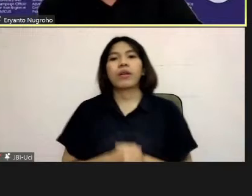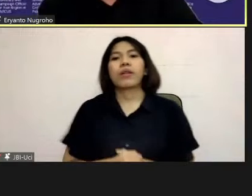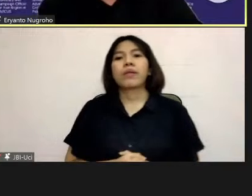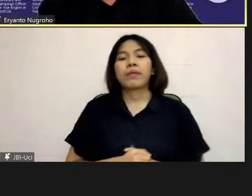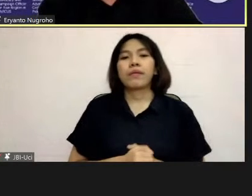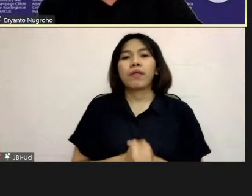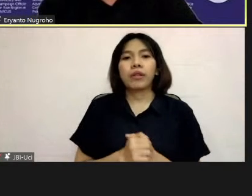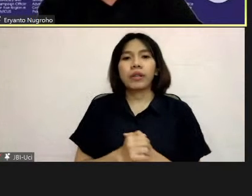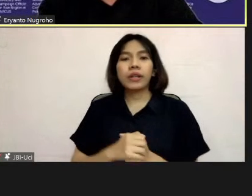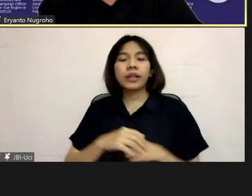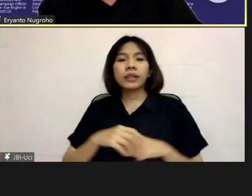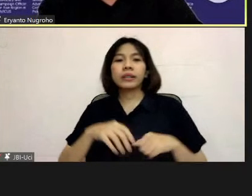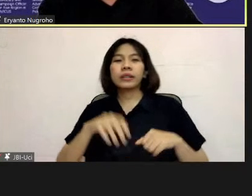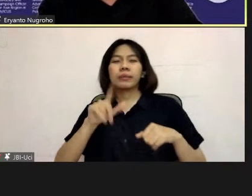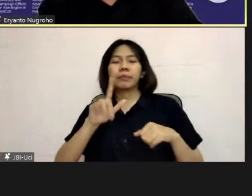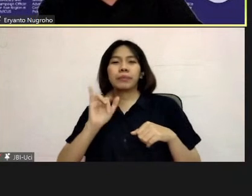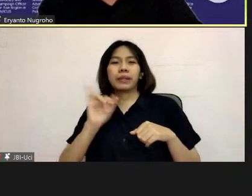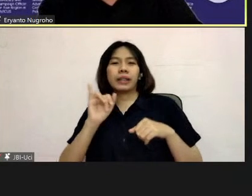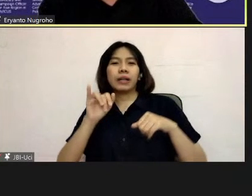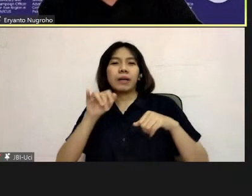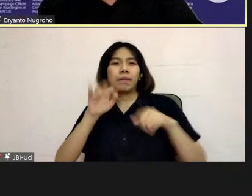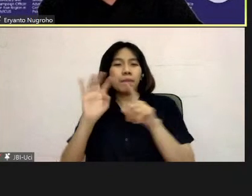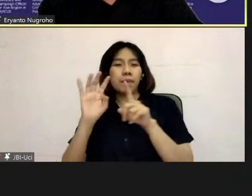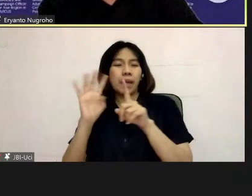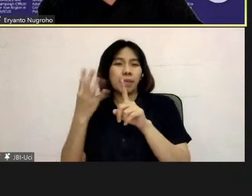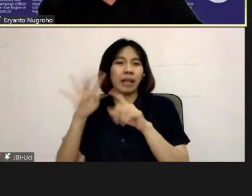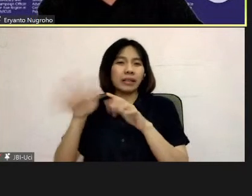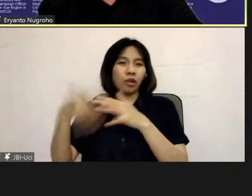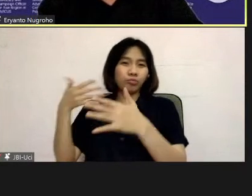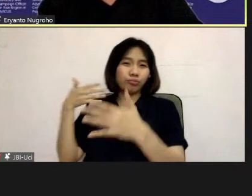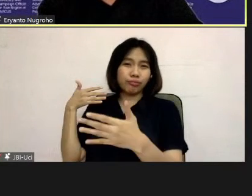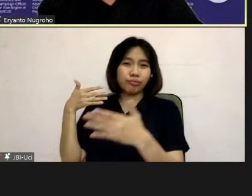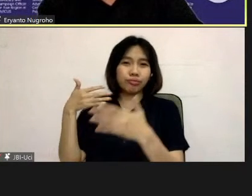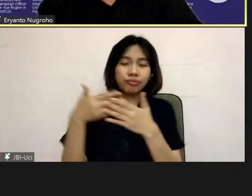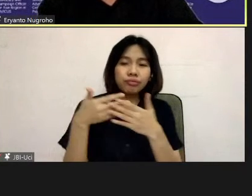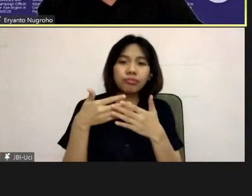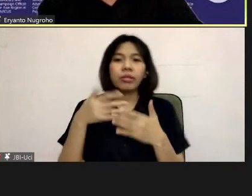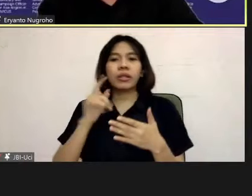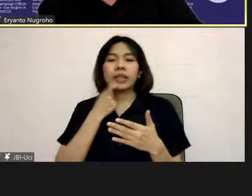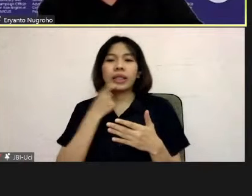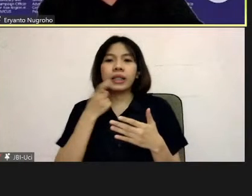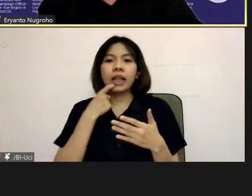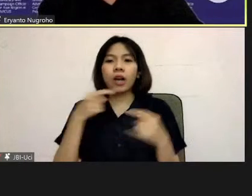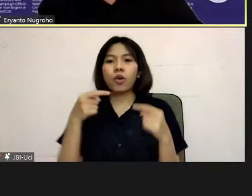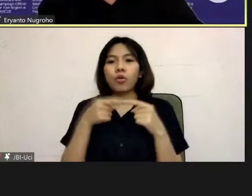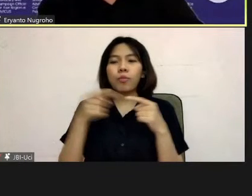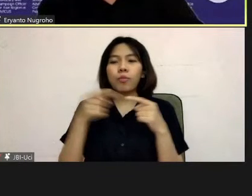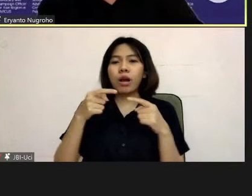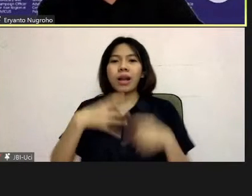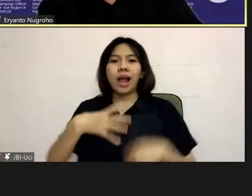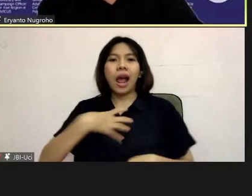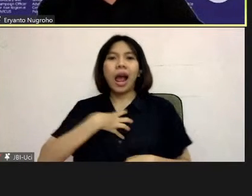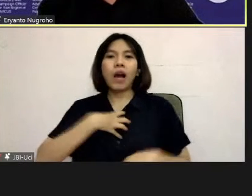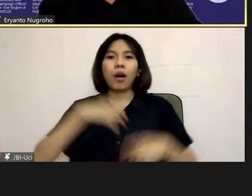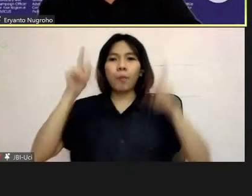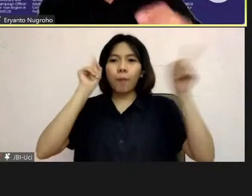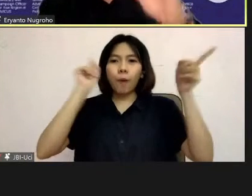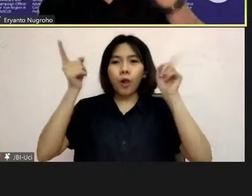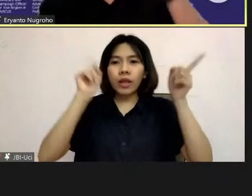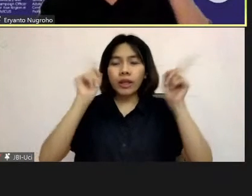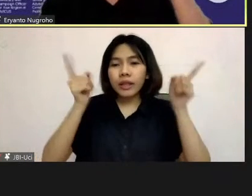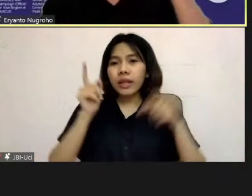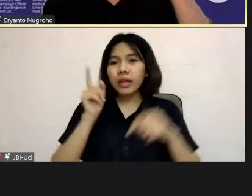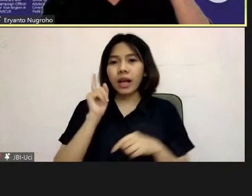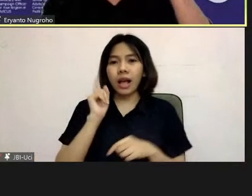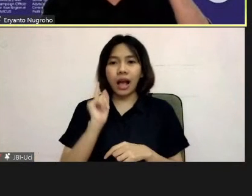continuous decline in the protection of global political and civic rights, and